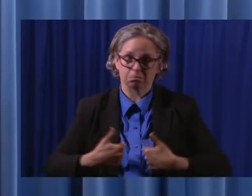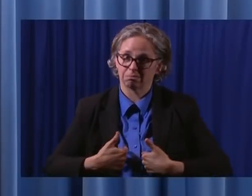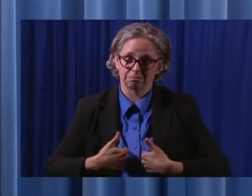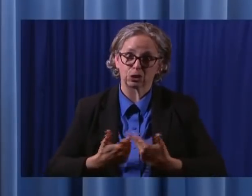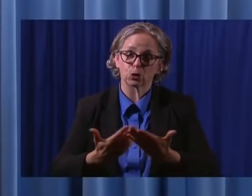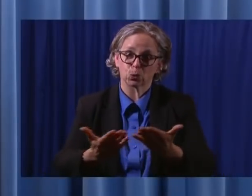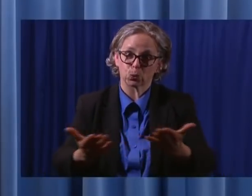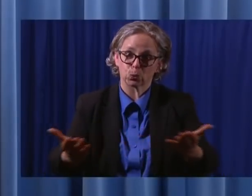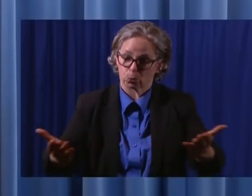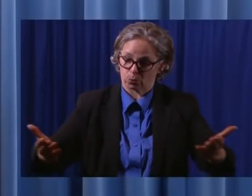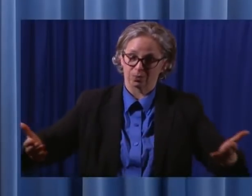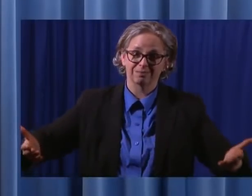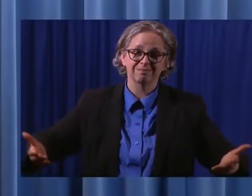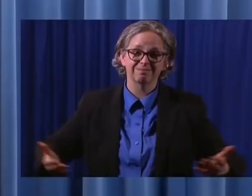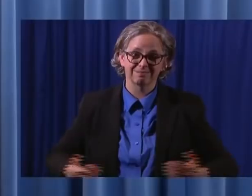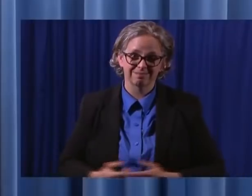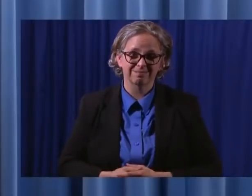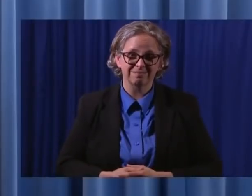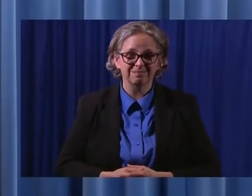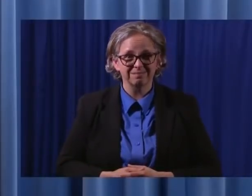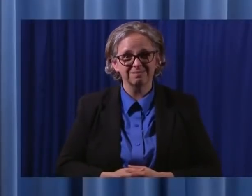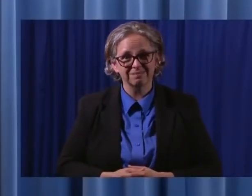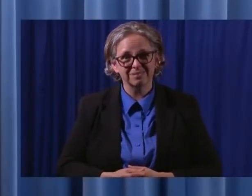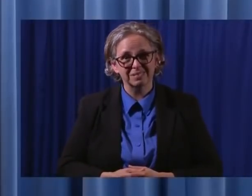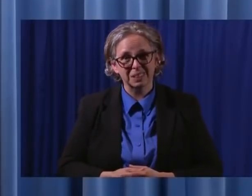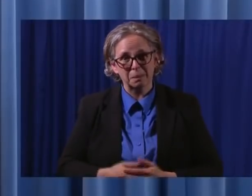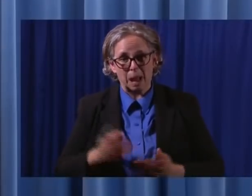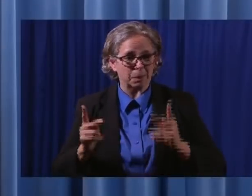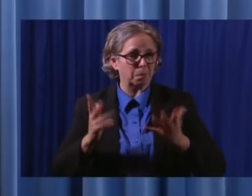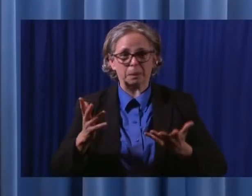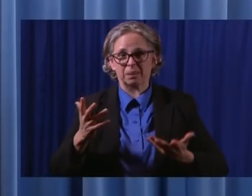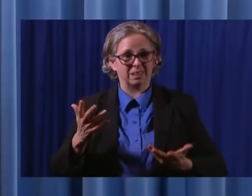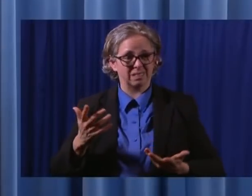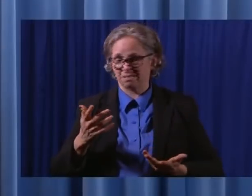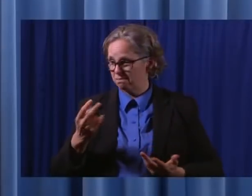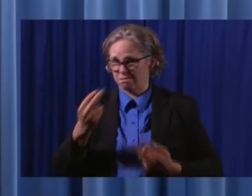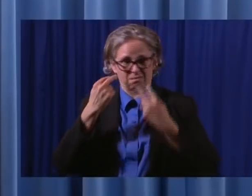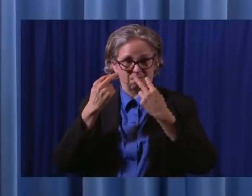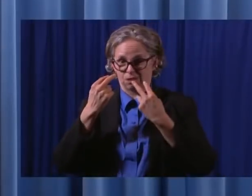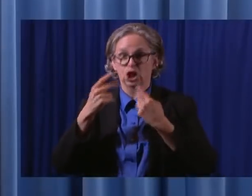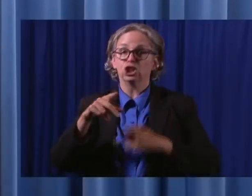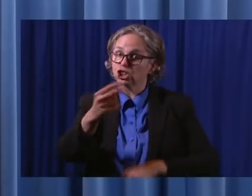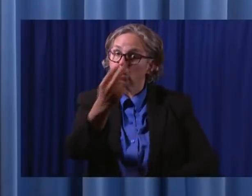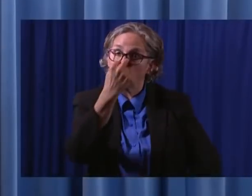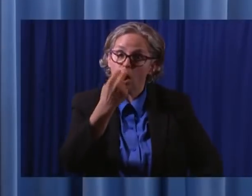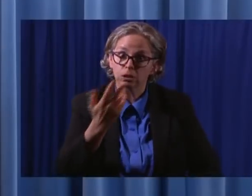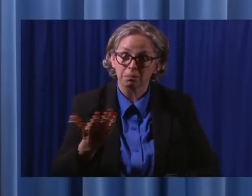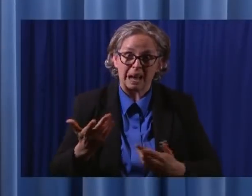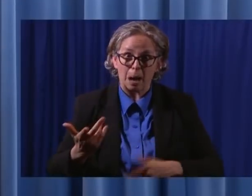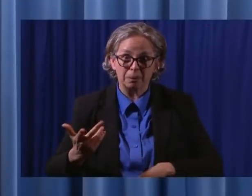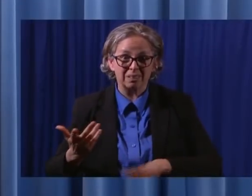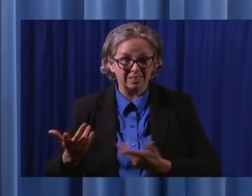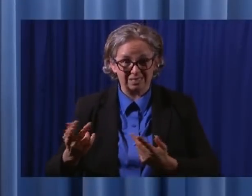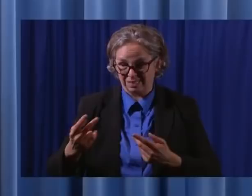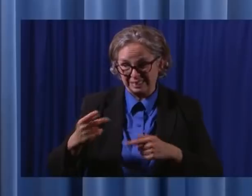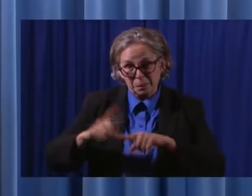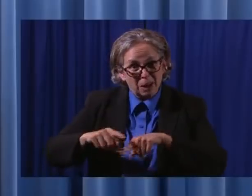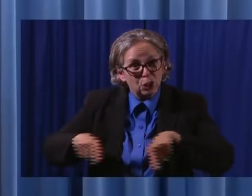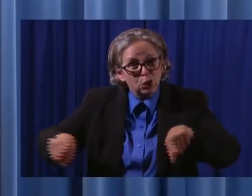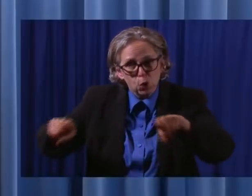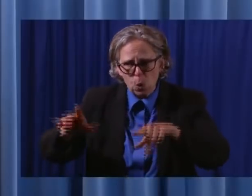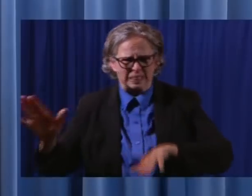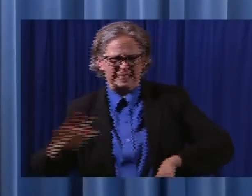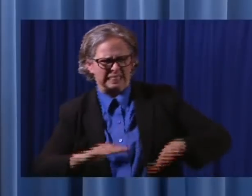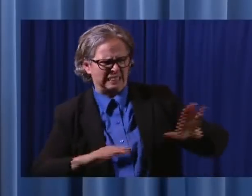lot of those who are not watching in what we do. And you know, we control our future. We do not